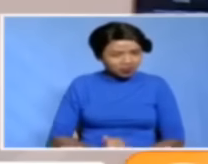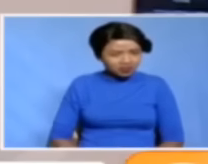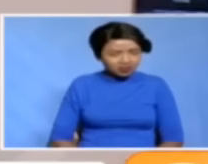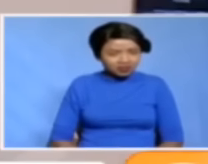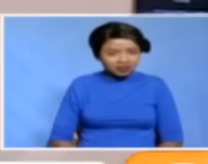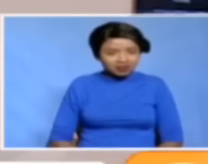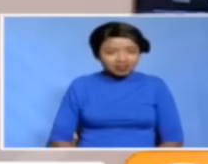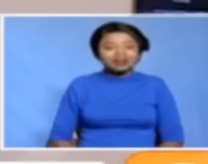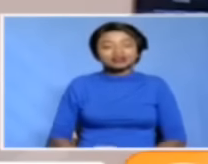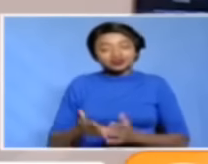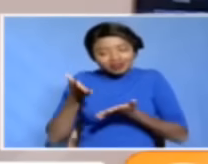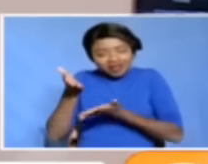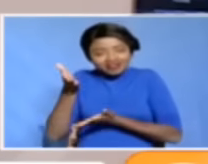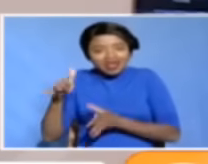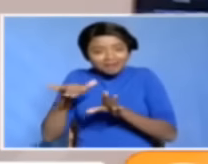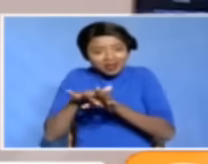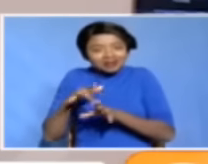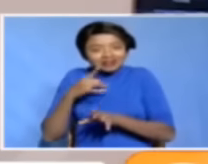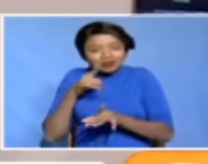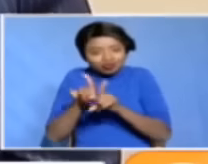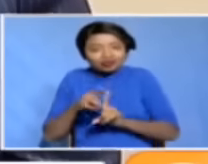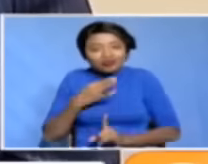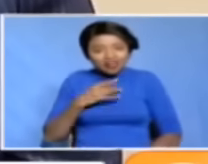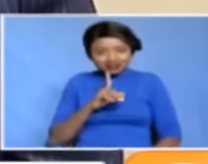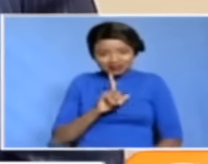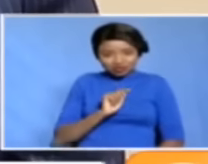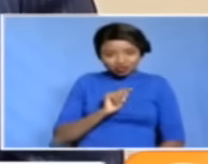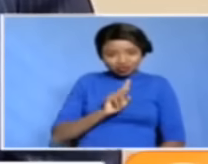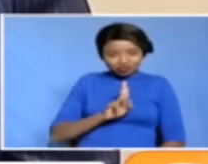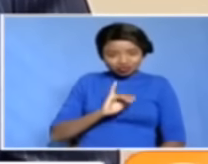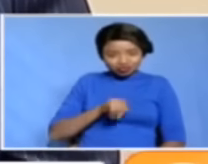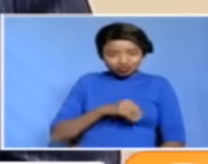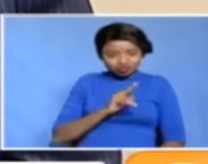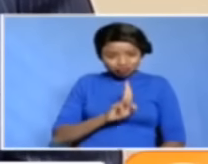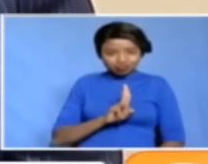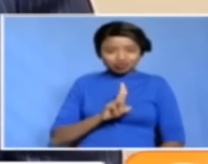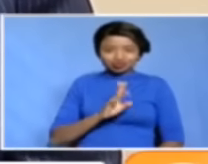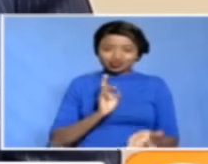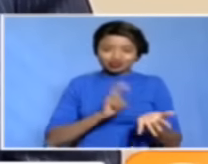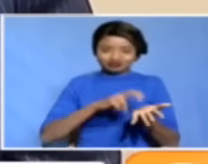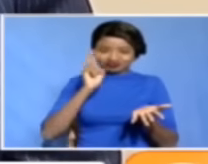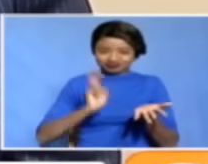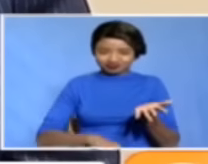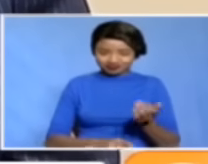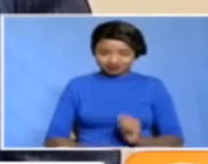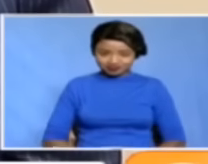Tuju to also resign. I think all those people, including